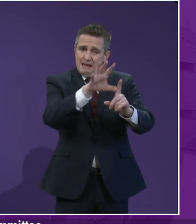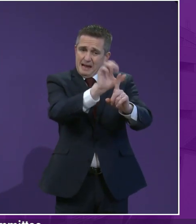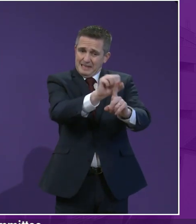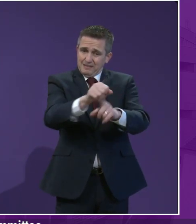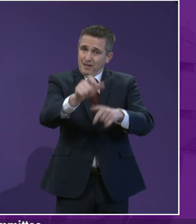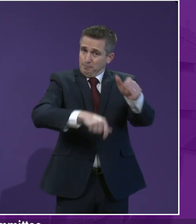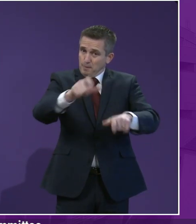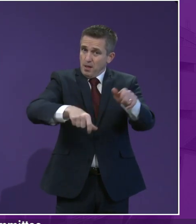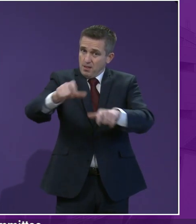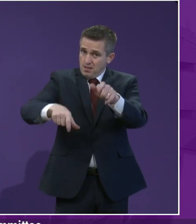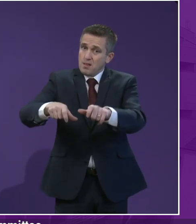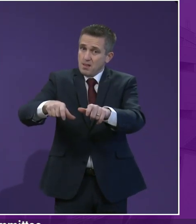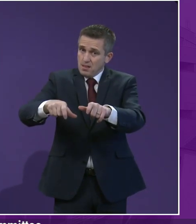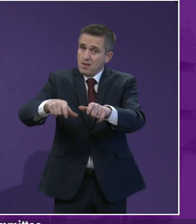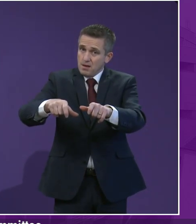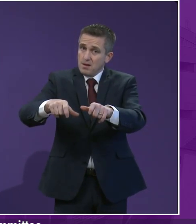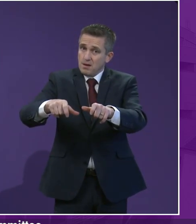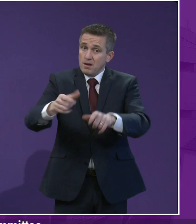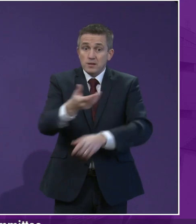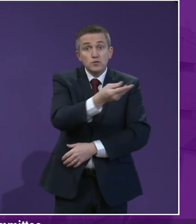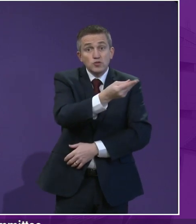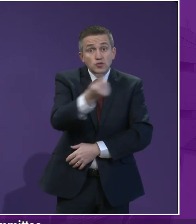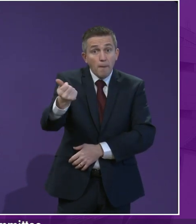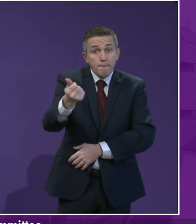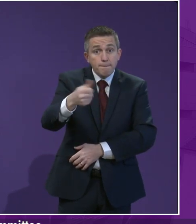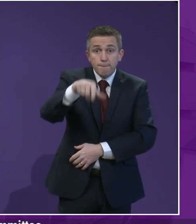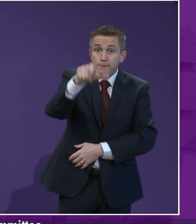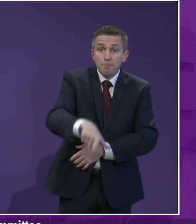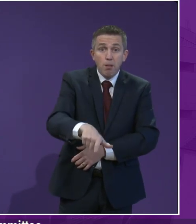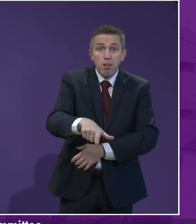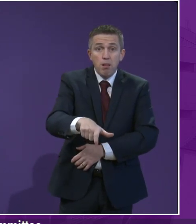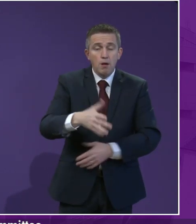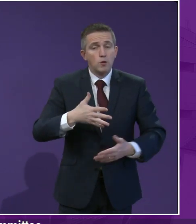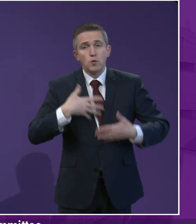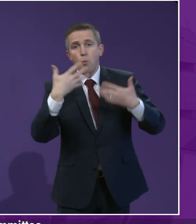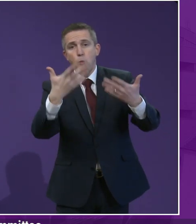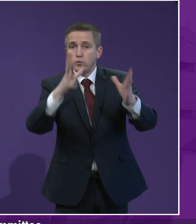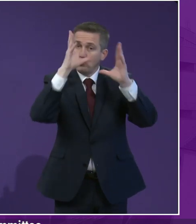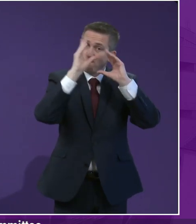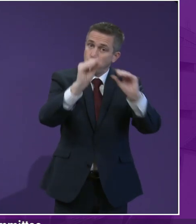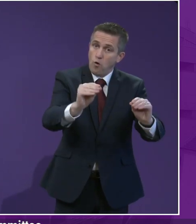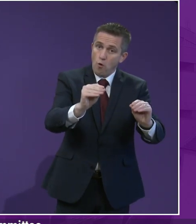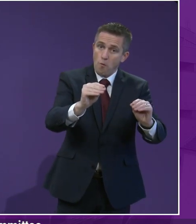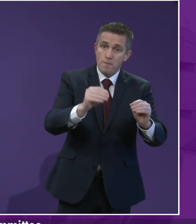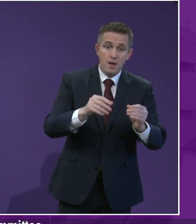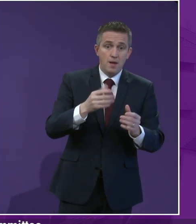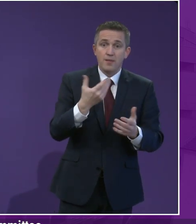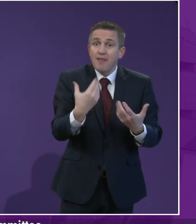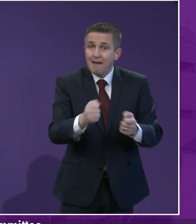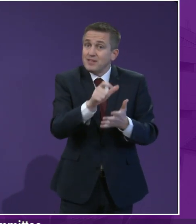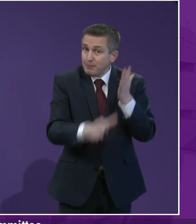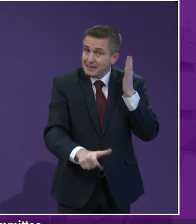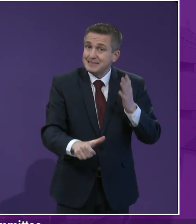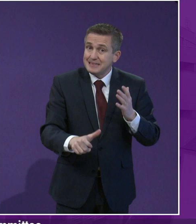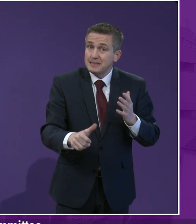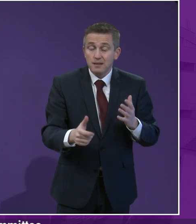experiences that students with an impairment are going through, and I think that is a big issue. And this gets